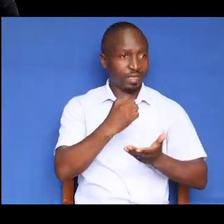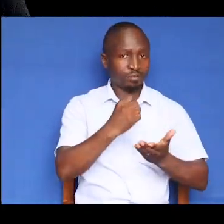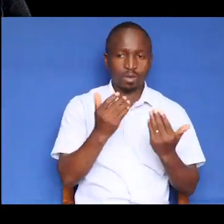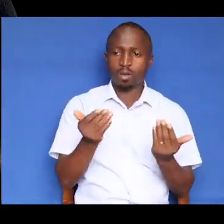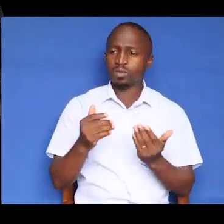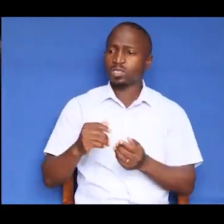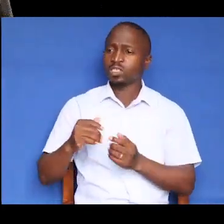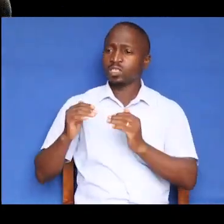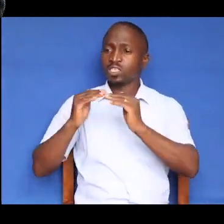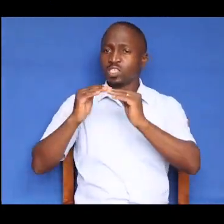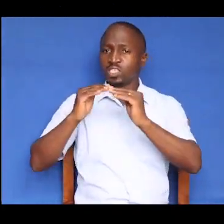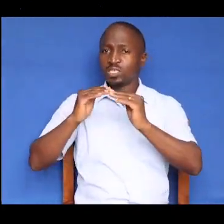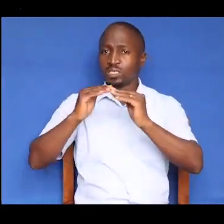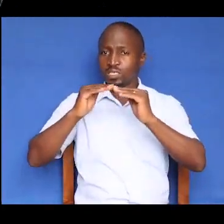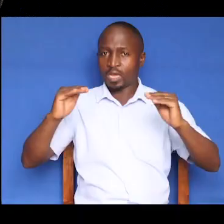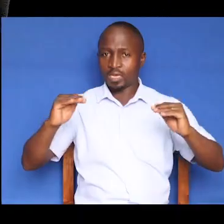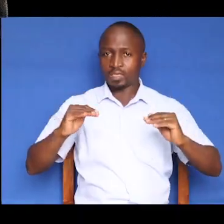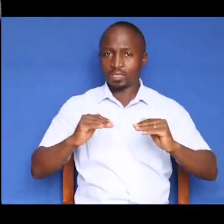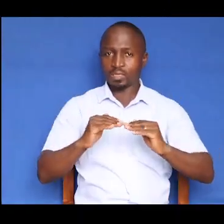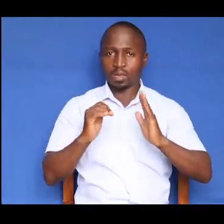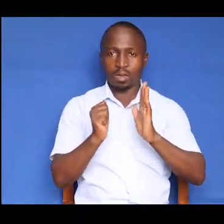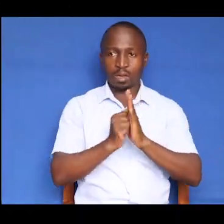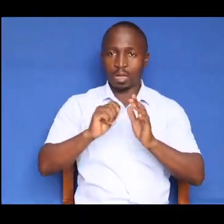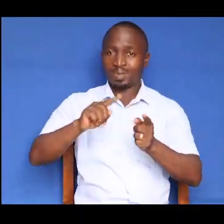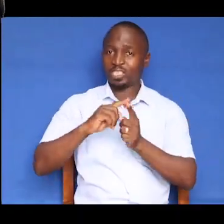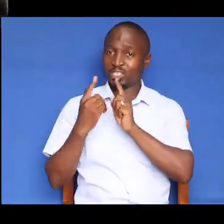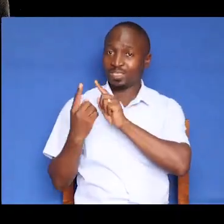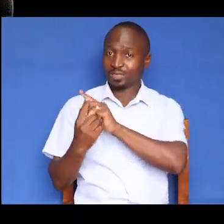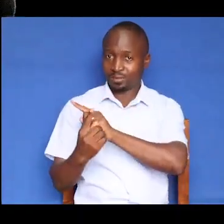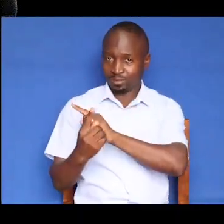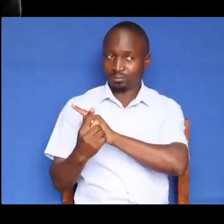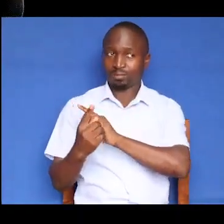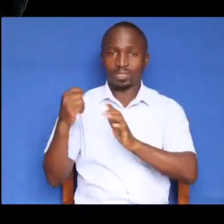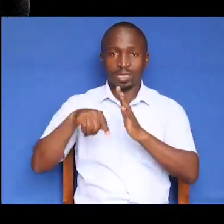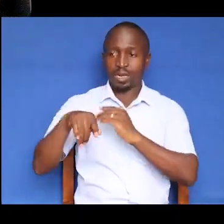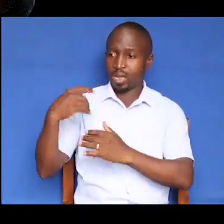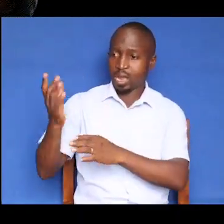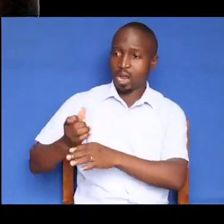in income? Questions. What will be the change in income? Change in